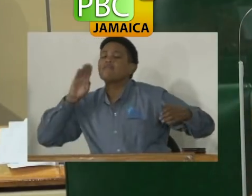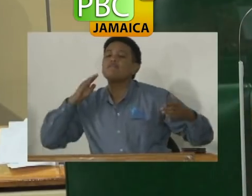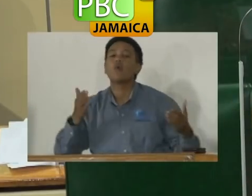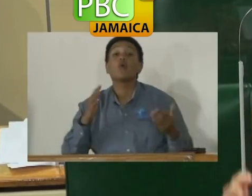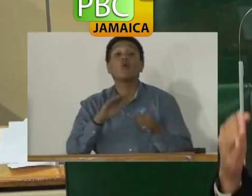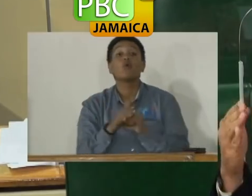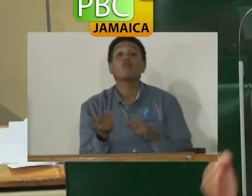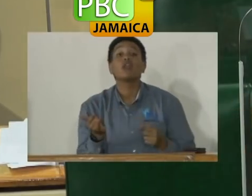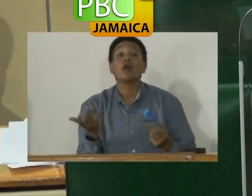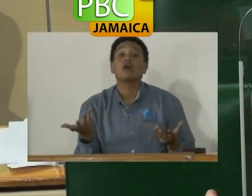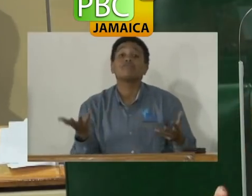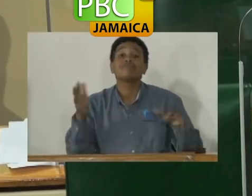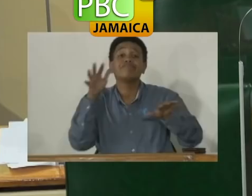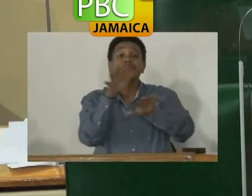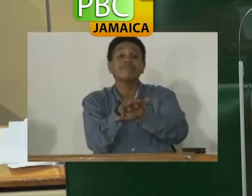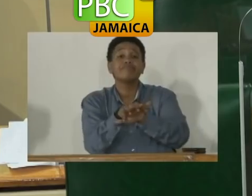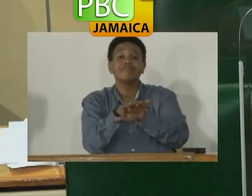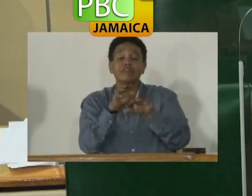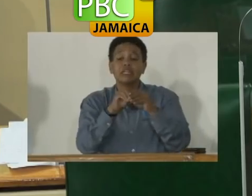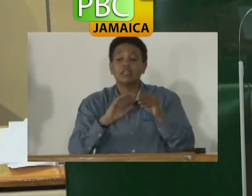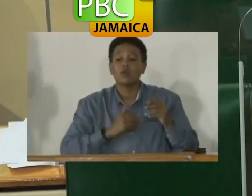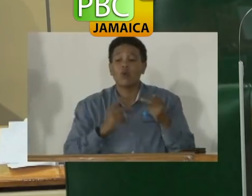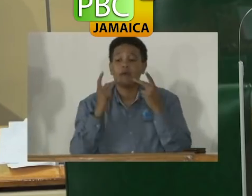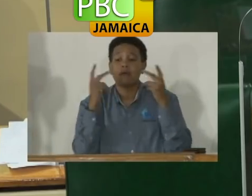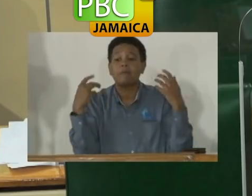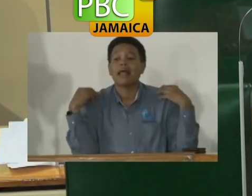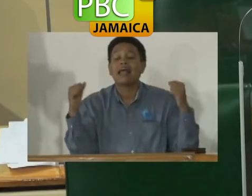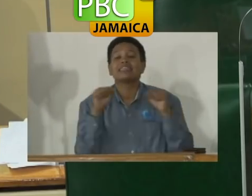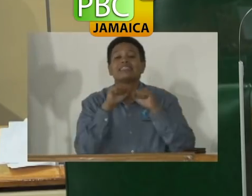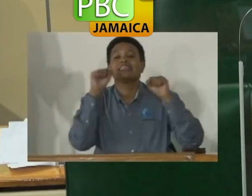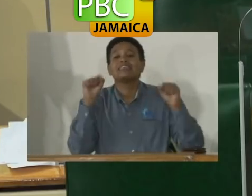with it in our public health system generally.